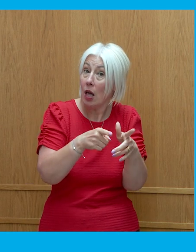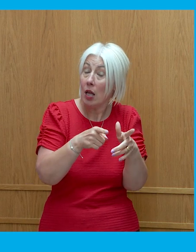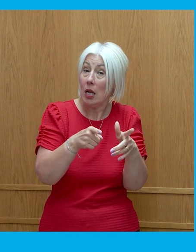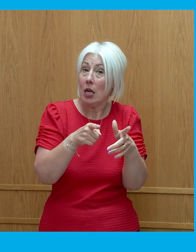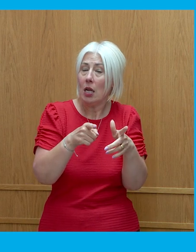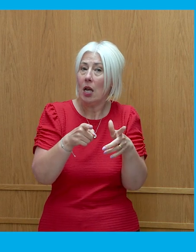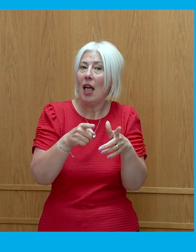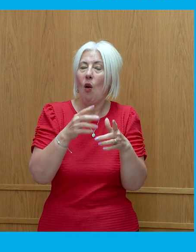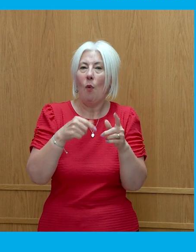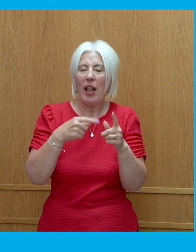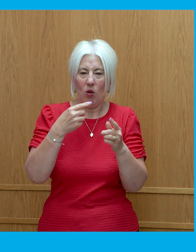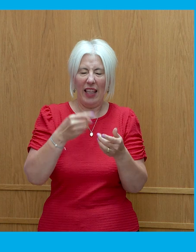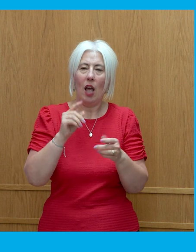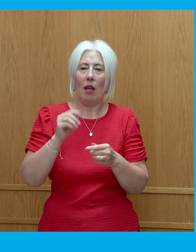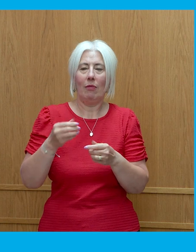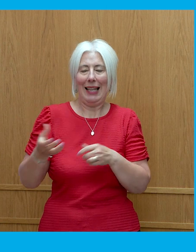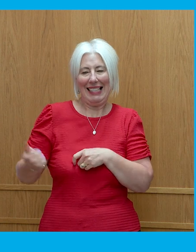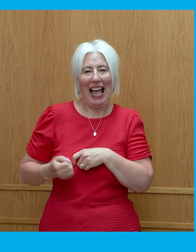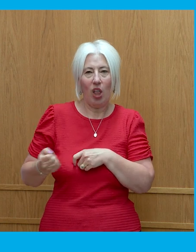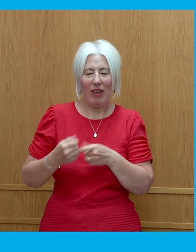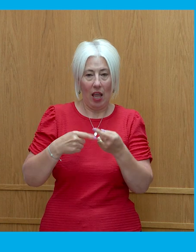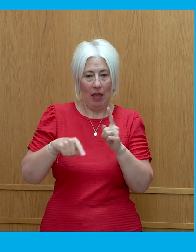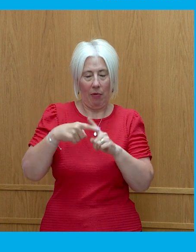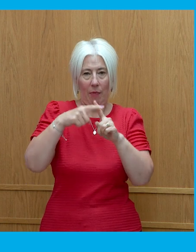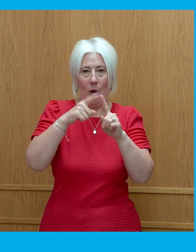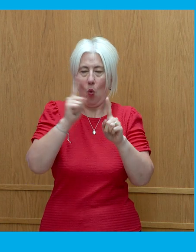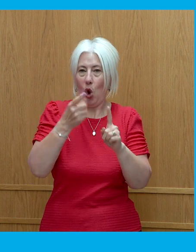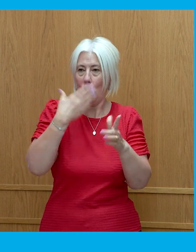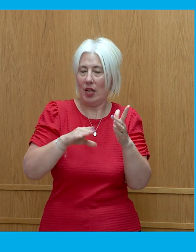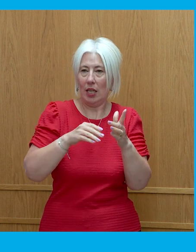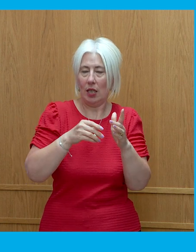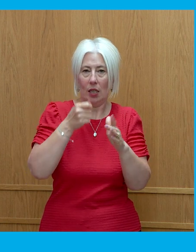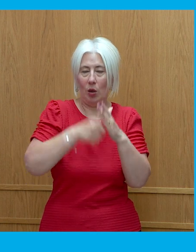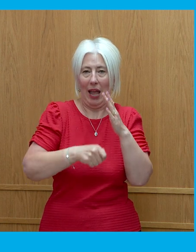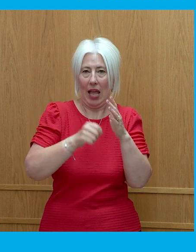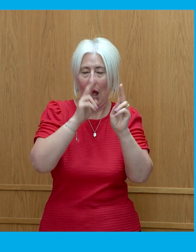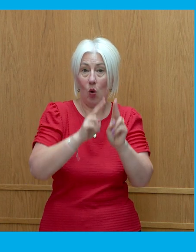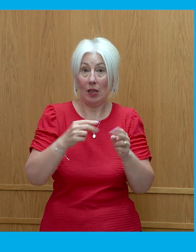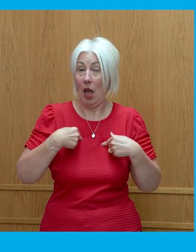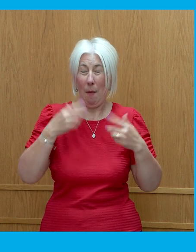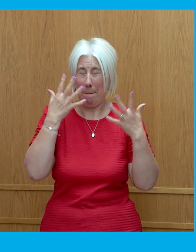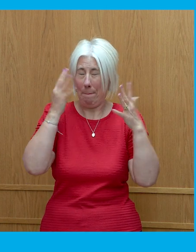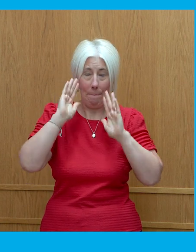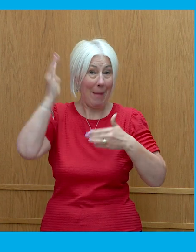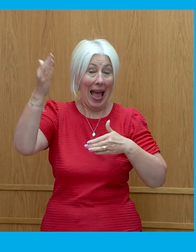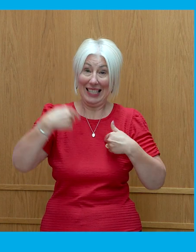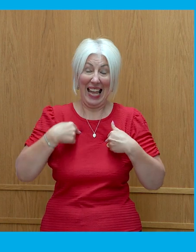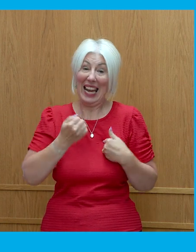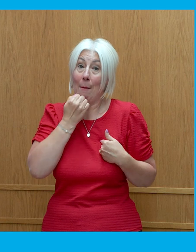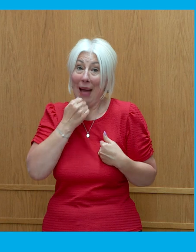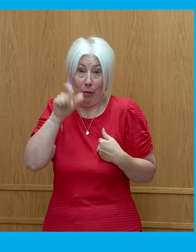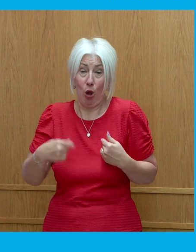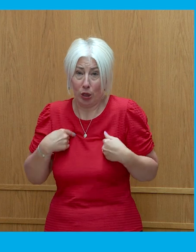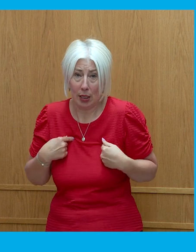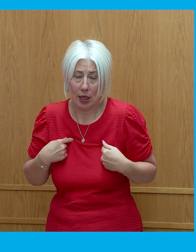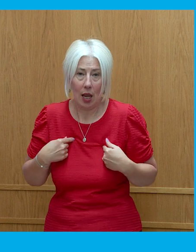the average salary for cost of housing is so crazy. I don't understand it. I'm a math guy. But it's a failure of the political